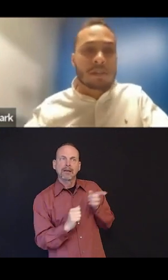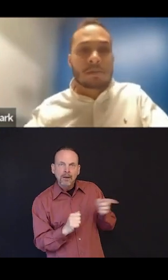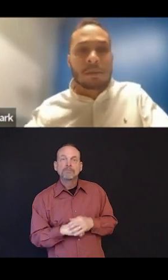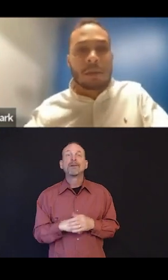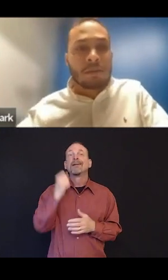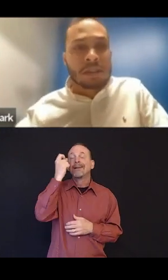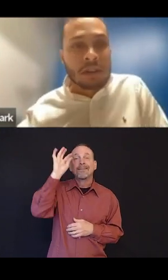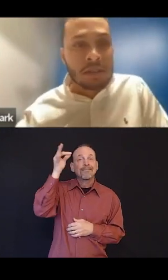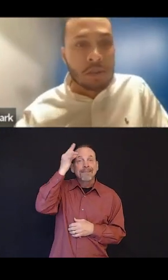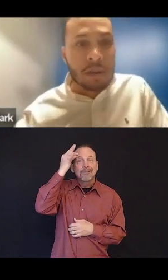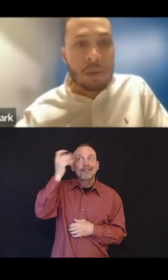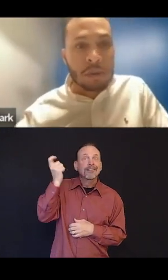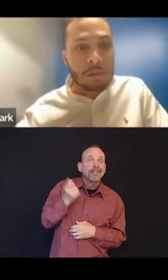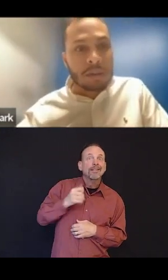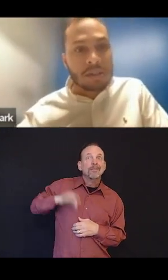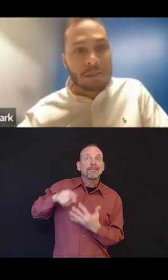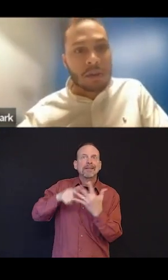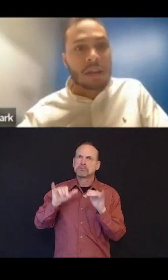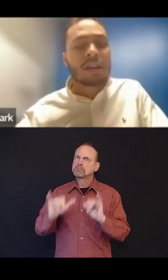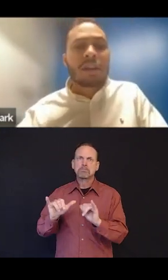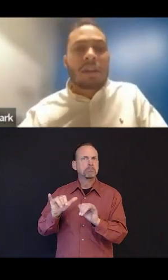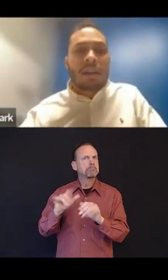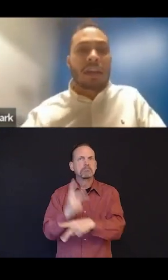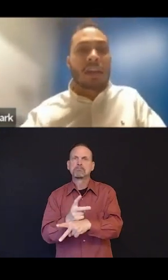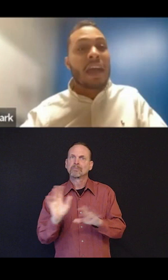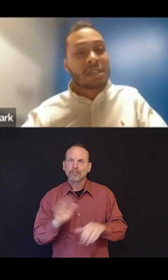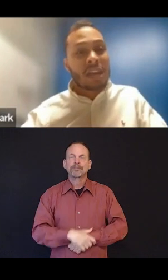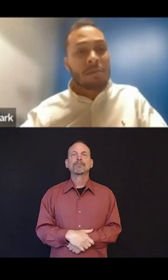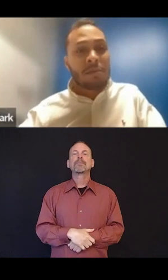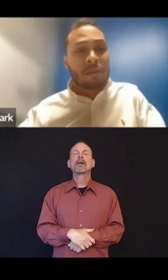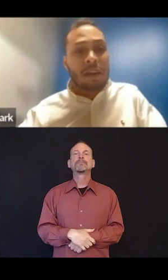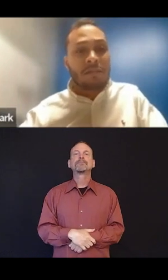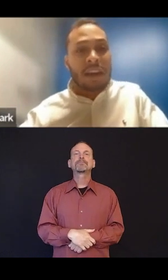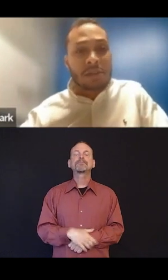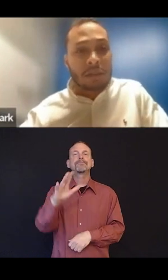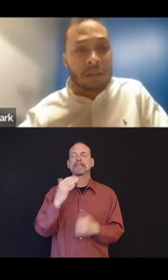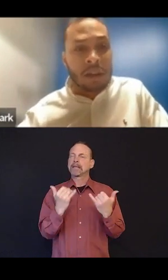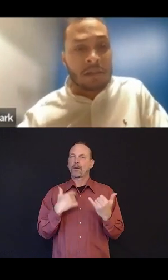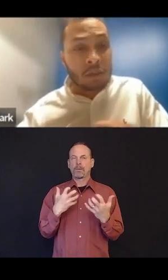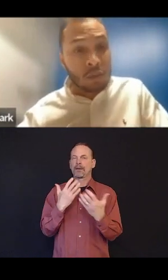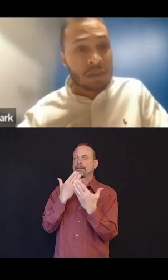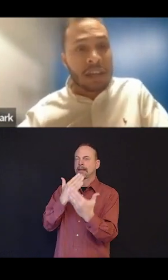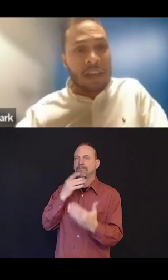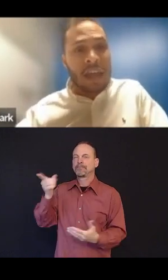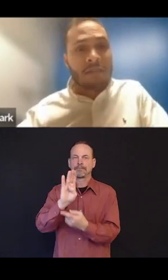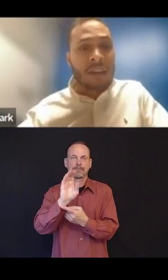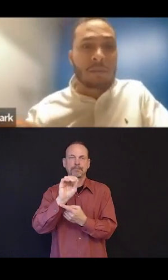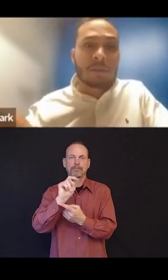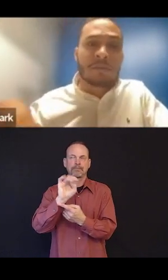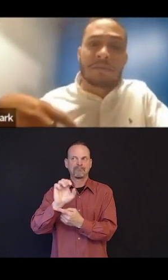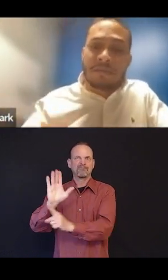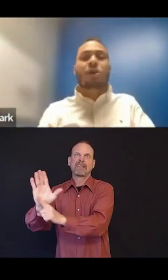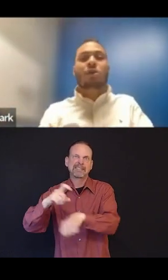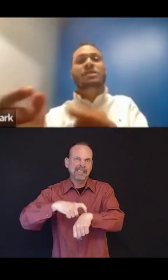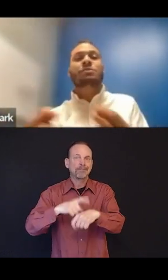means so much to be able to reach out to so many more people in this community and educate people around the financial tools that they have